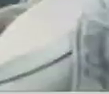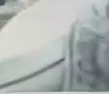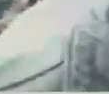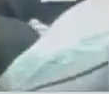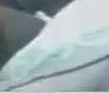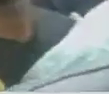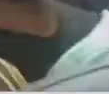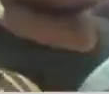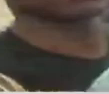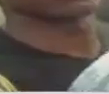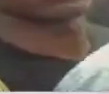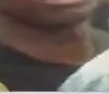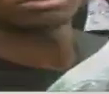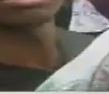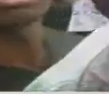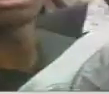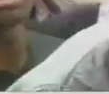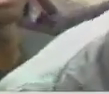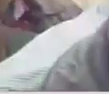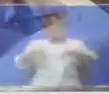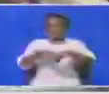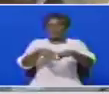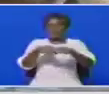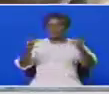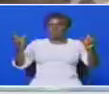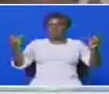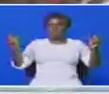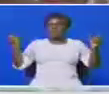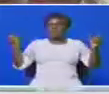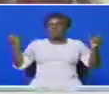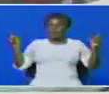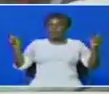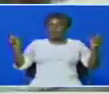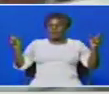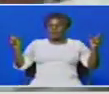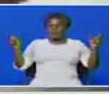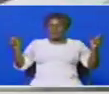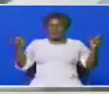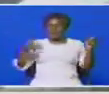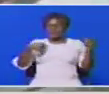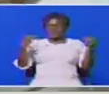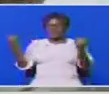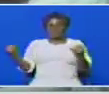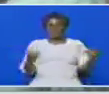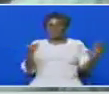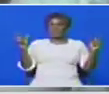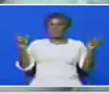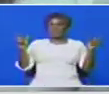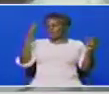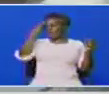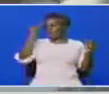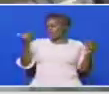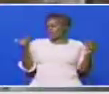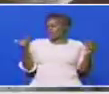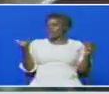So, good afternoon, members of the press. We've invited you to this press